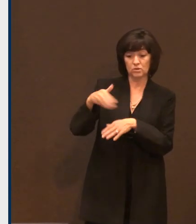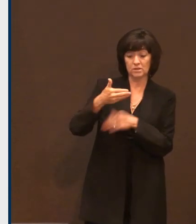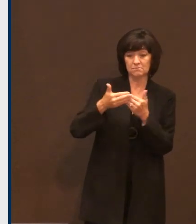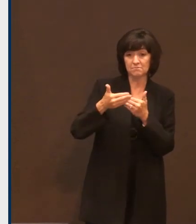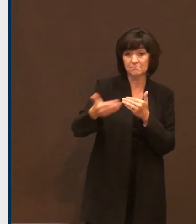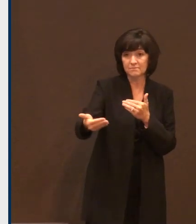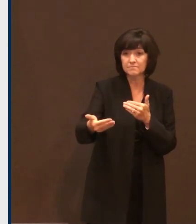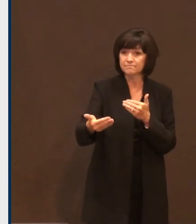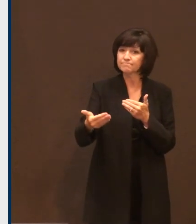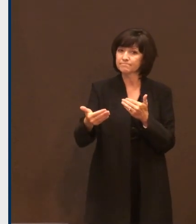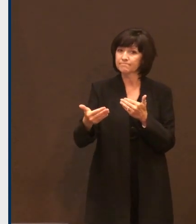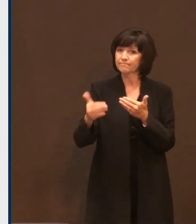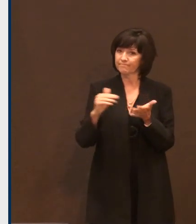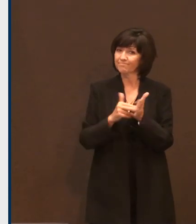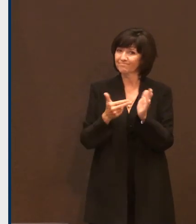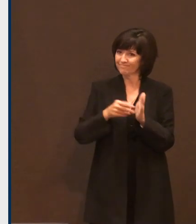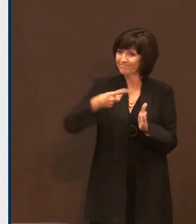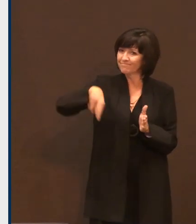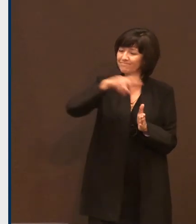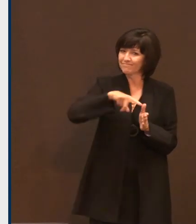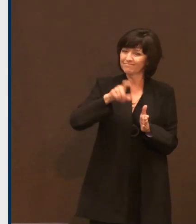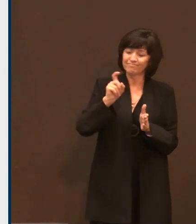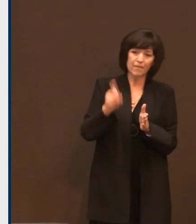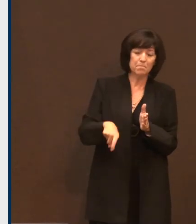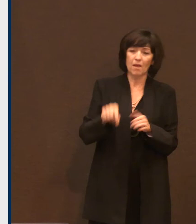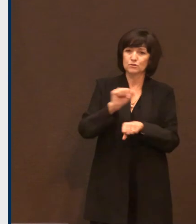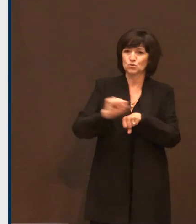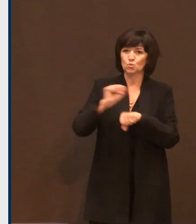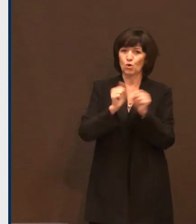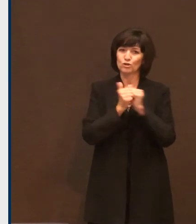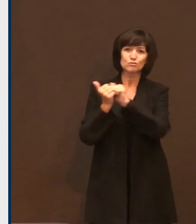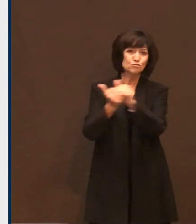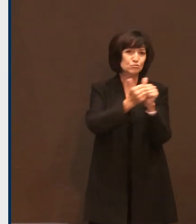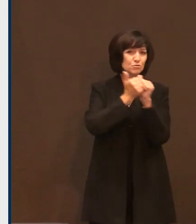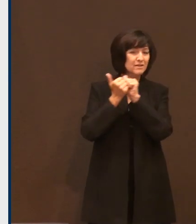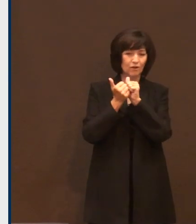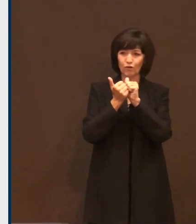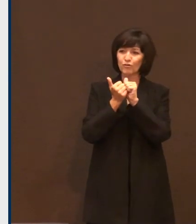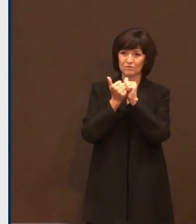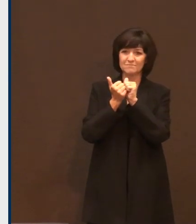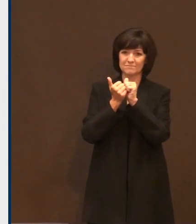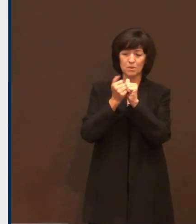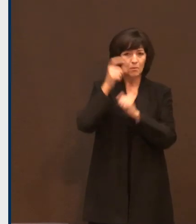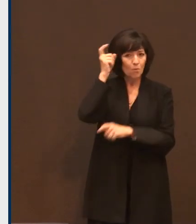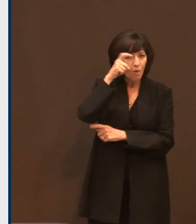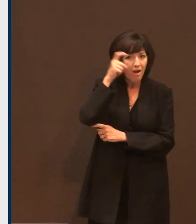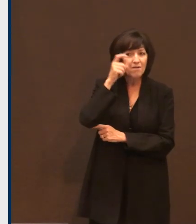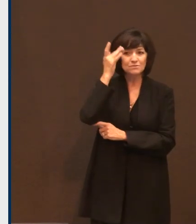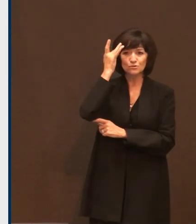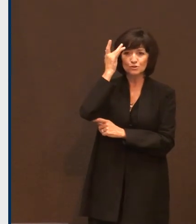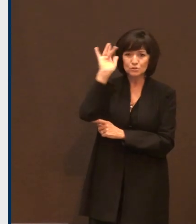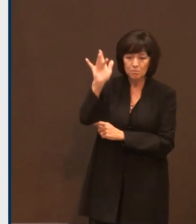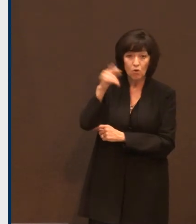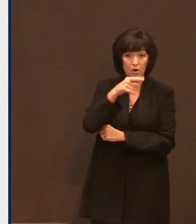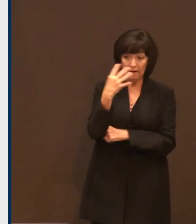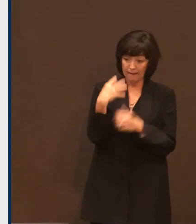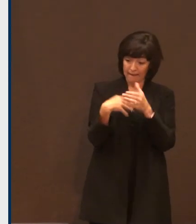act with a sense of community, to be smart. Just take really simple measures. Wear a mask when you're in